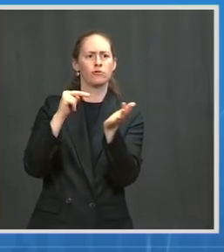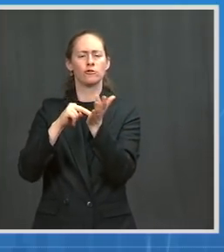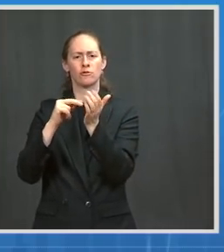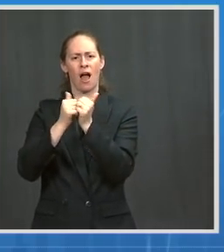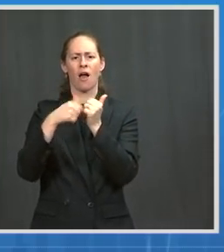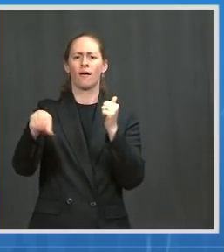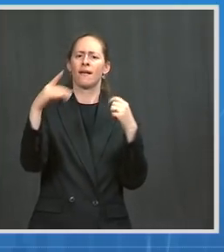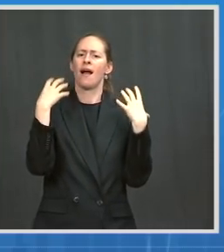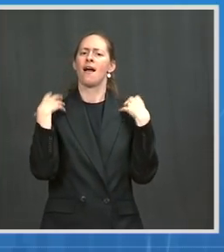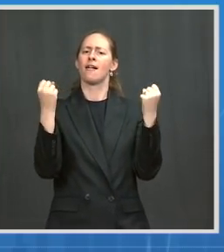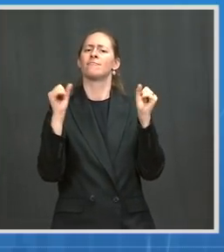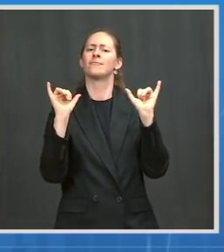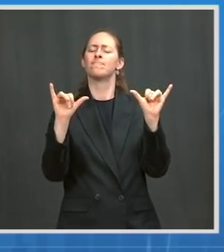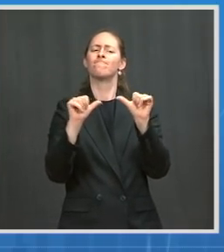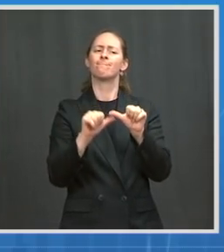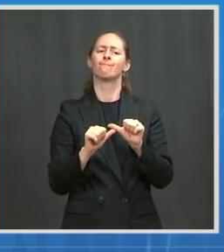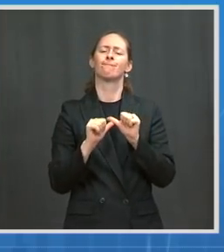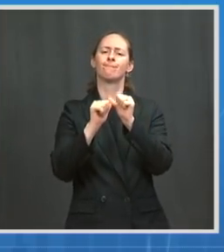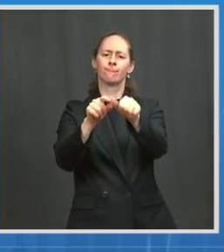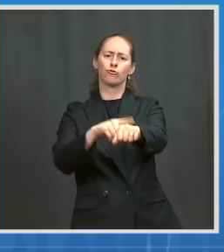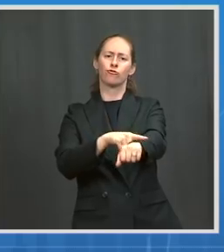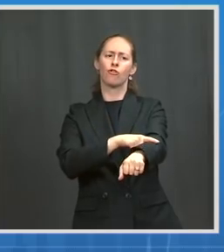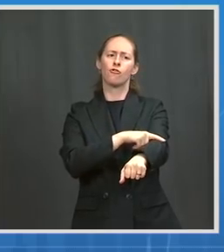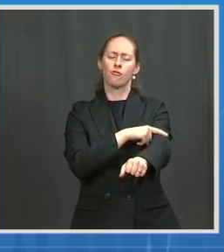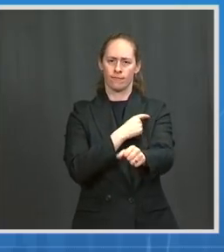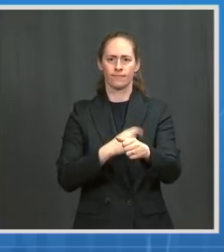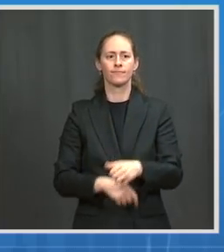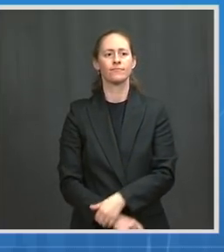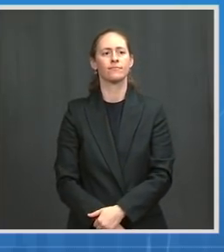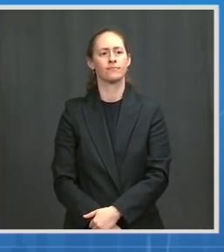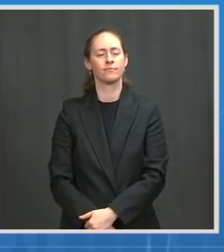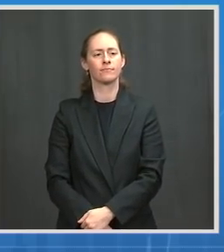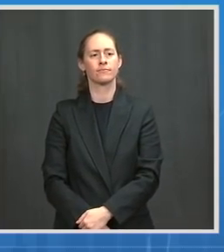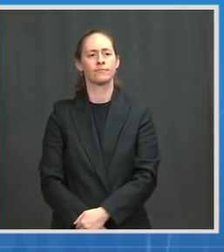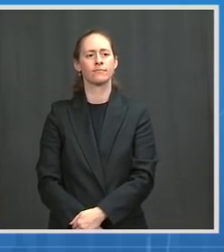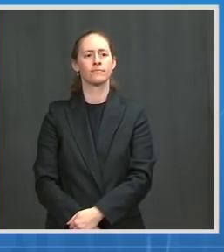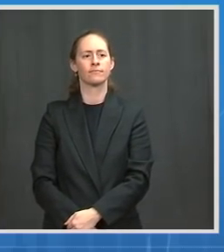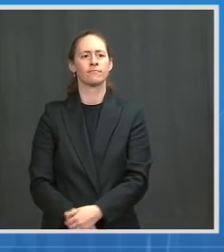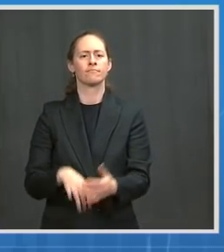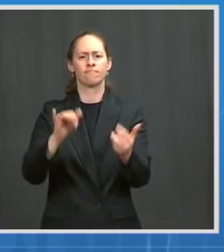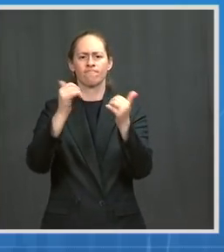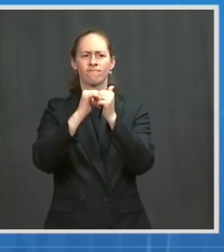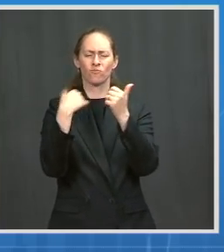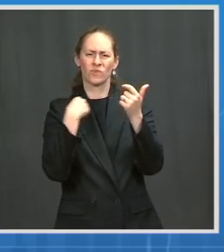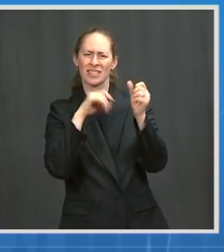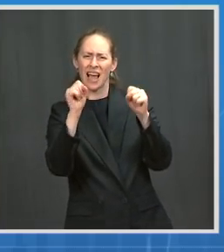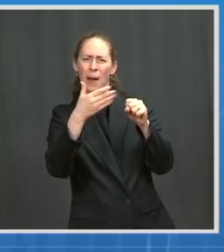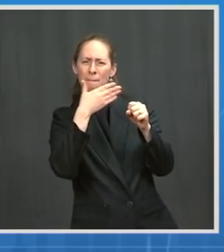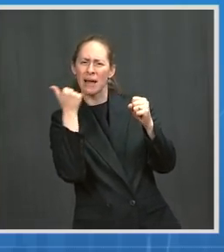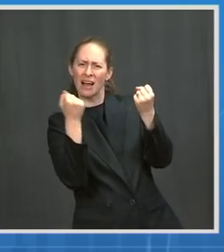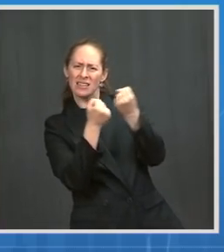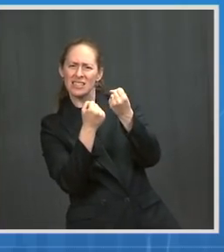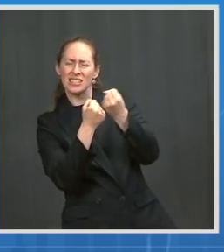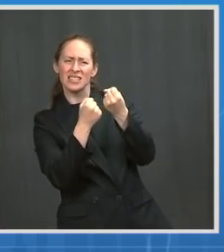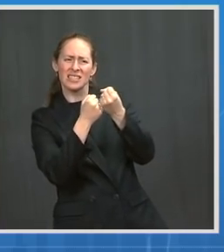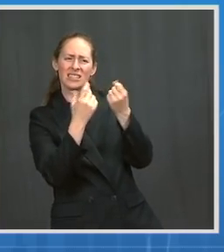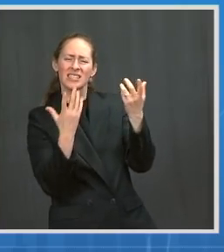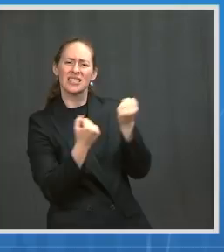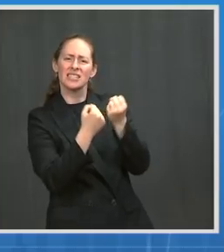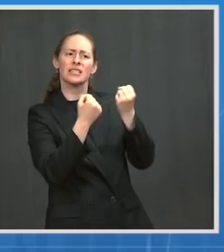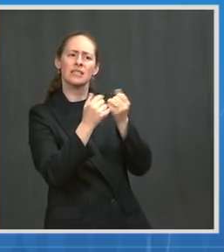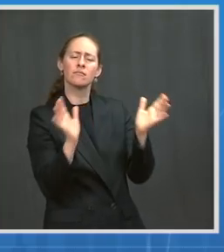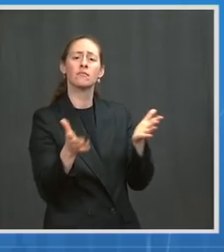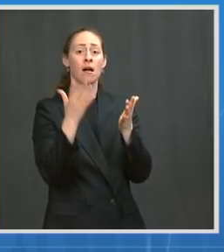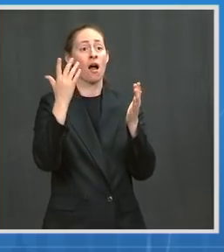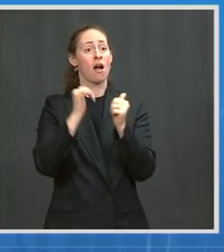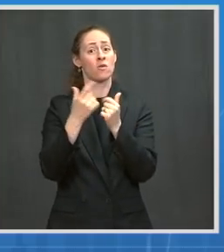months. It's why we've started the dialogue with healthcare organizations and with the National Academy of Medicine's Action Collaborative on Clinician Well-being